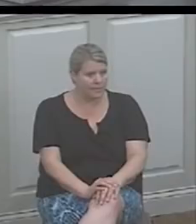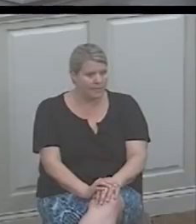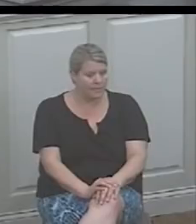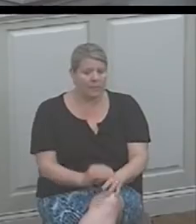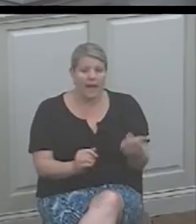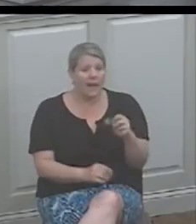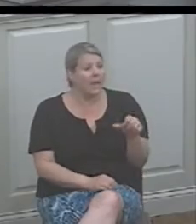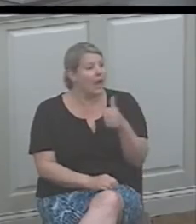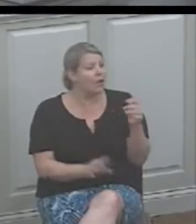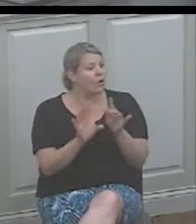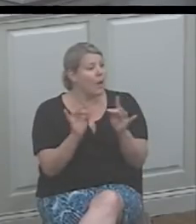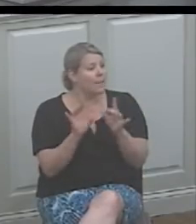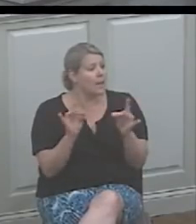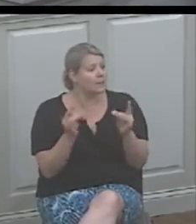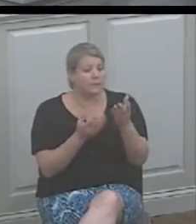Anyone else?